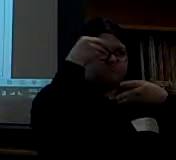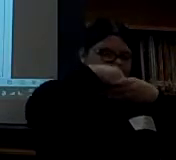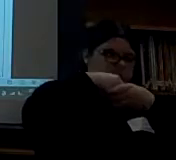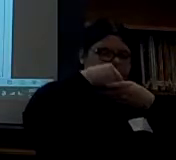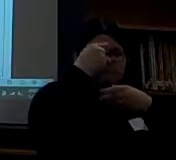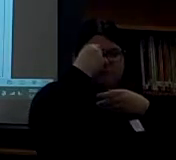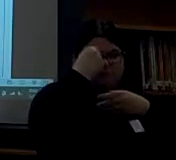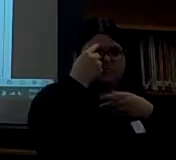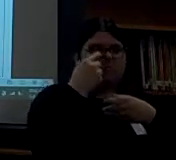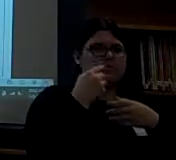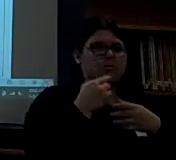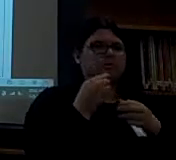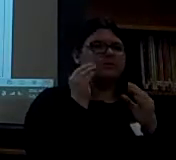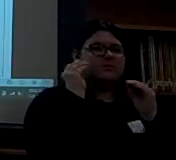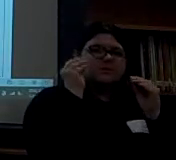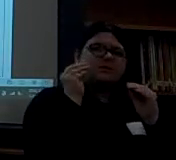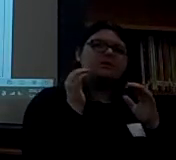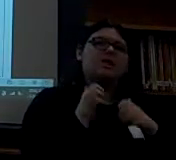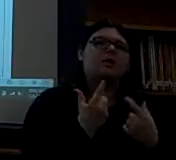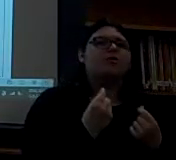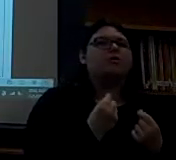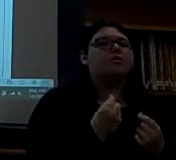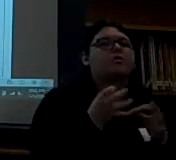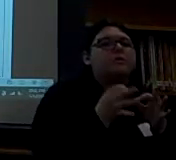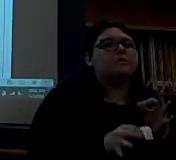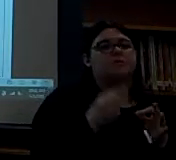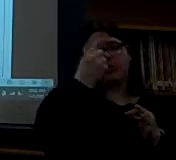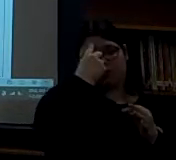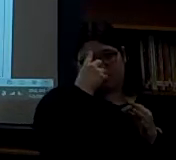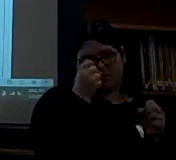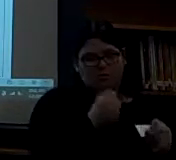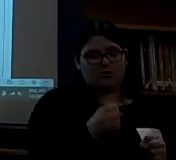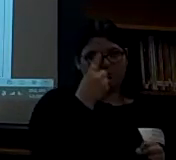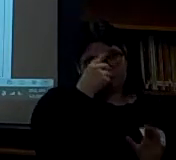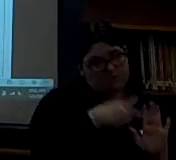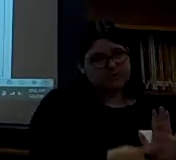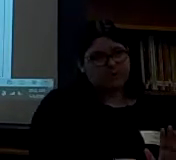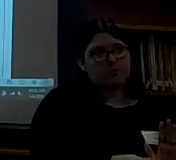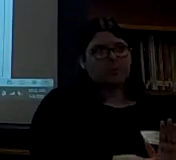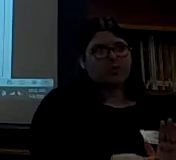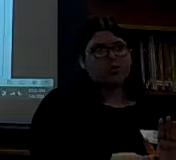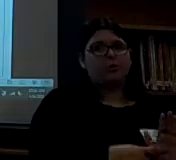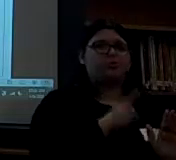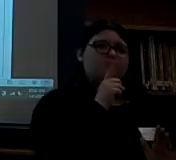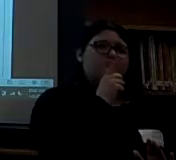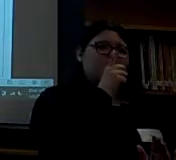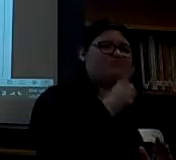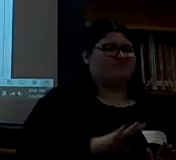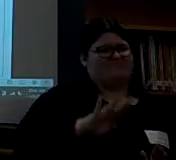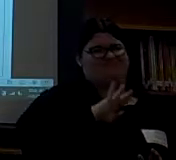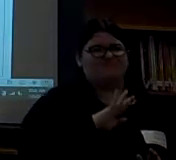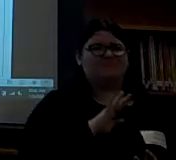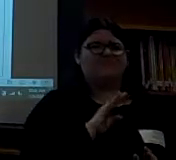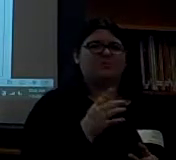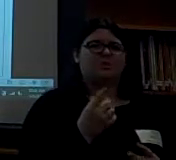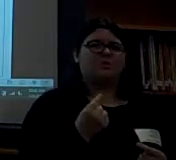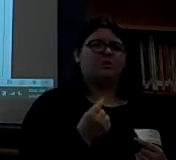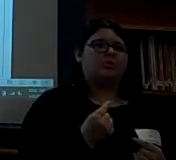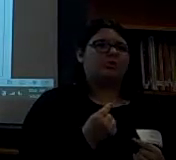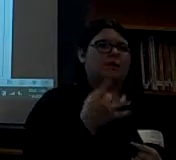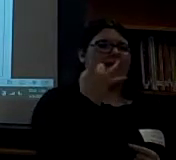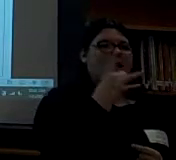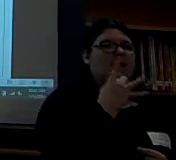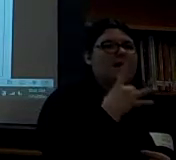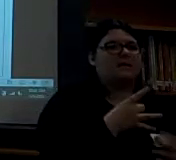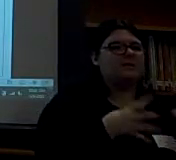teaching them how to do a fairly simple cognitive strategy. So for example, when he's really upset, doing maybe like